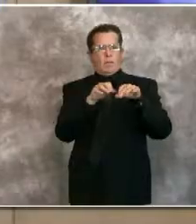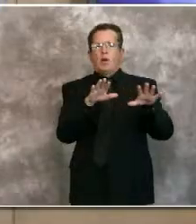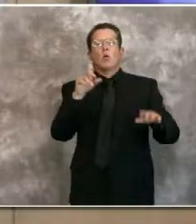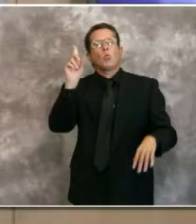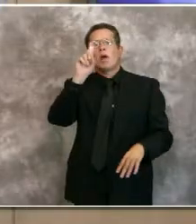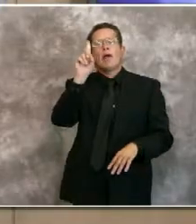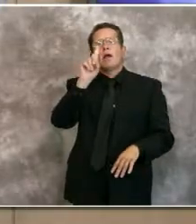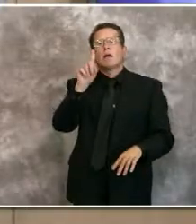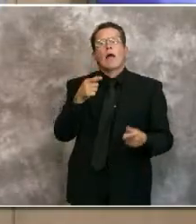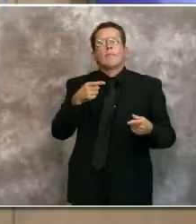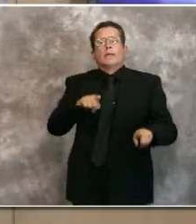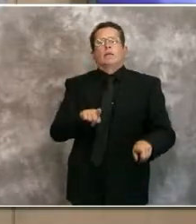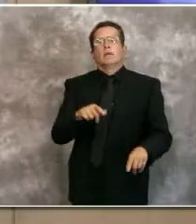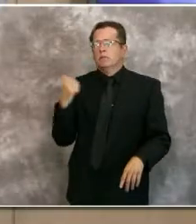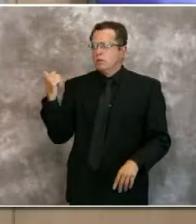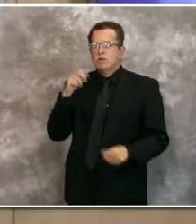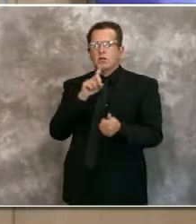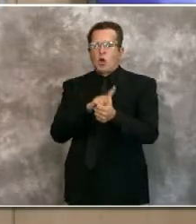respond.